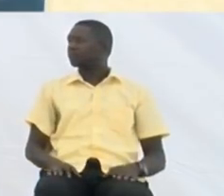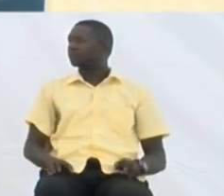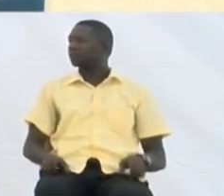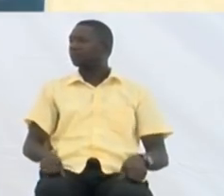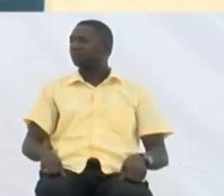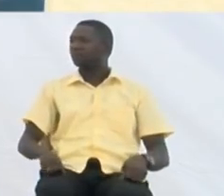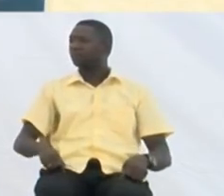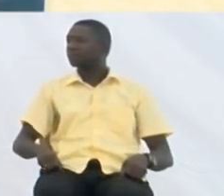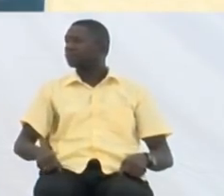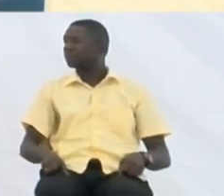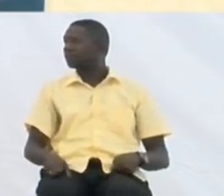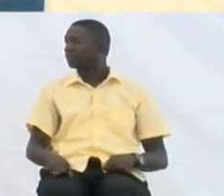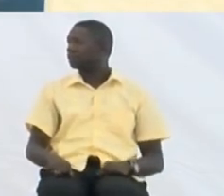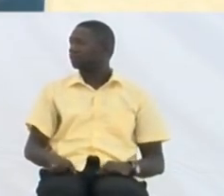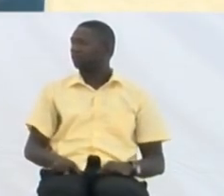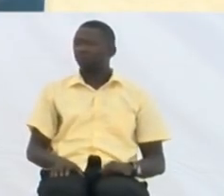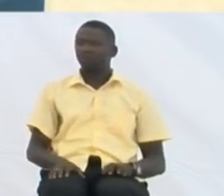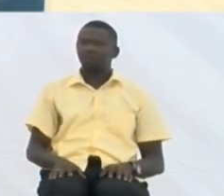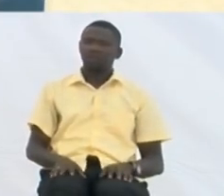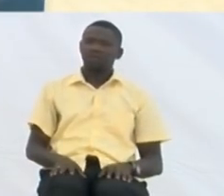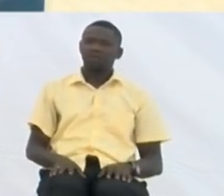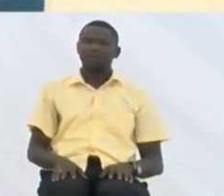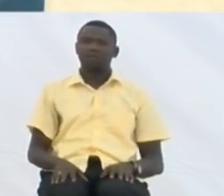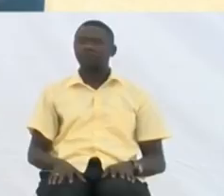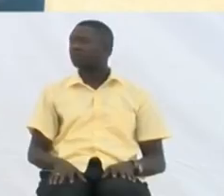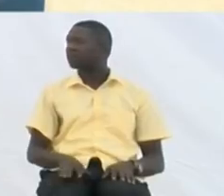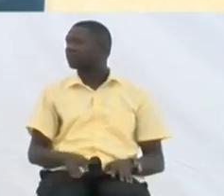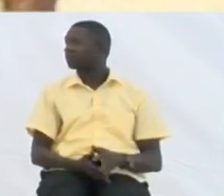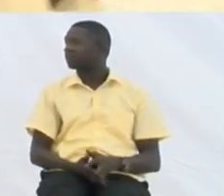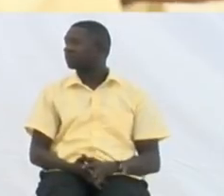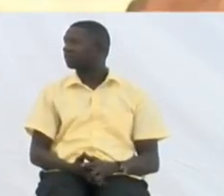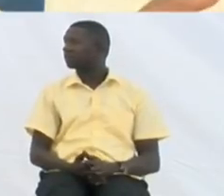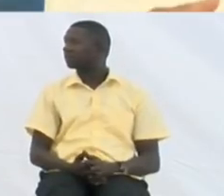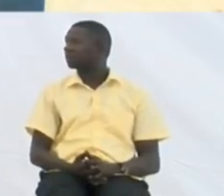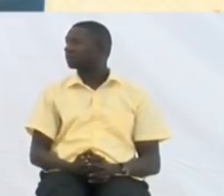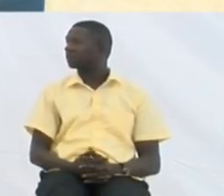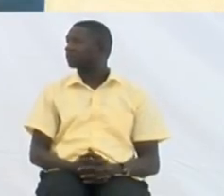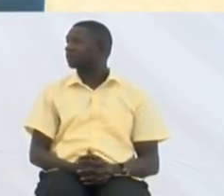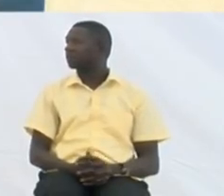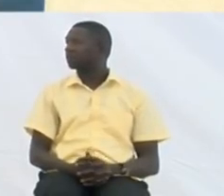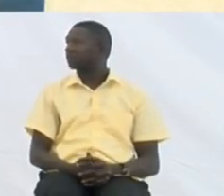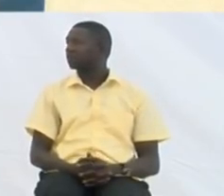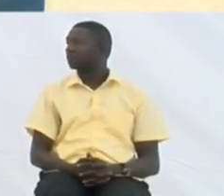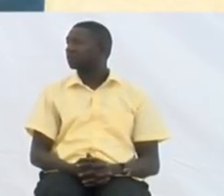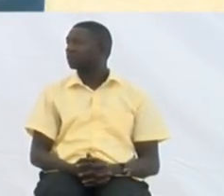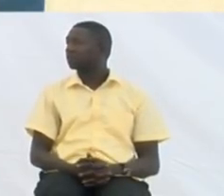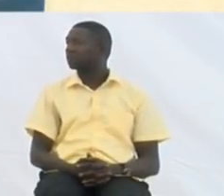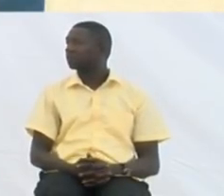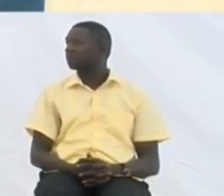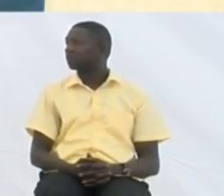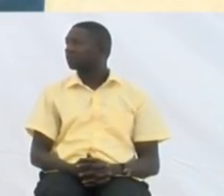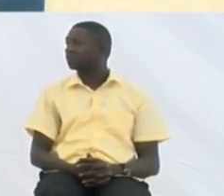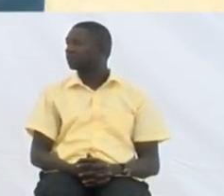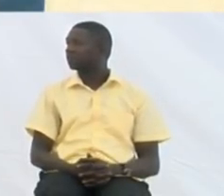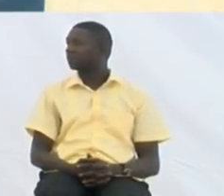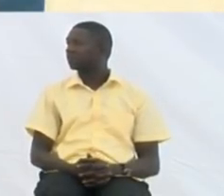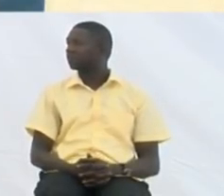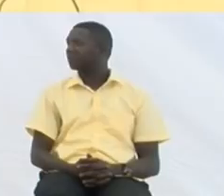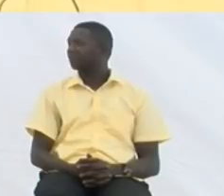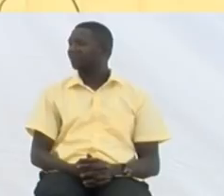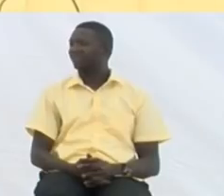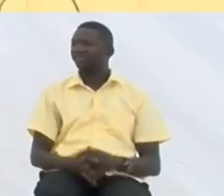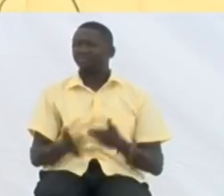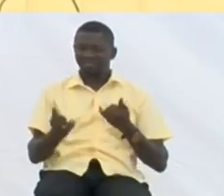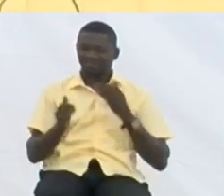besiri ntabuloto, wole be la mwekang bake. Wole be marakarola tem. Ha, wole be marakarola. Shilambe nyatiling na. Now I